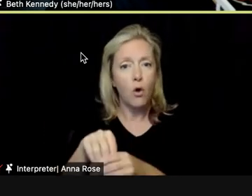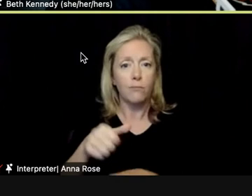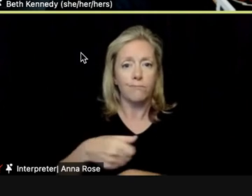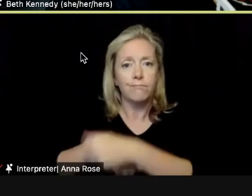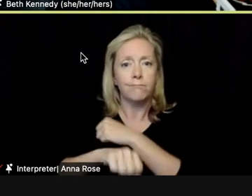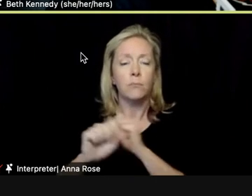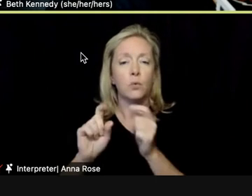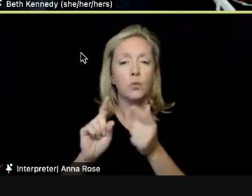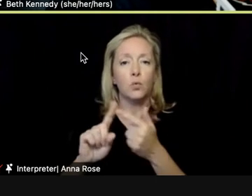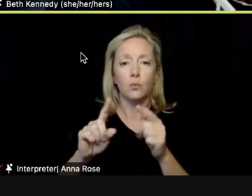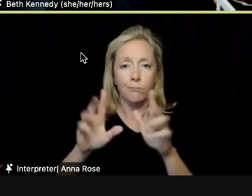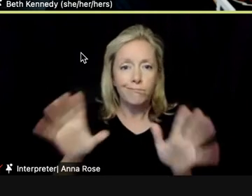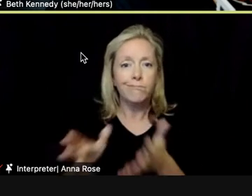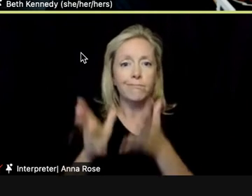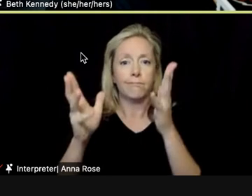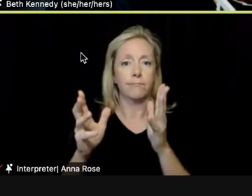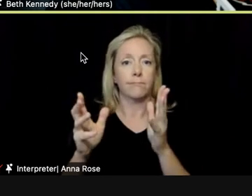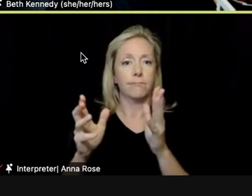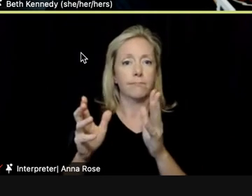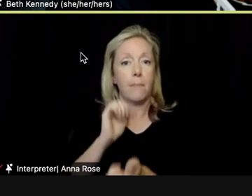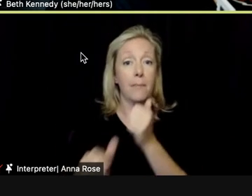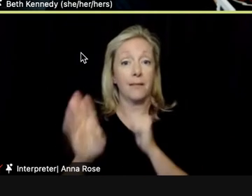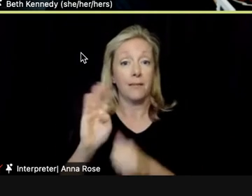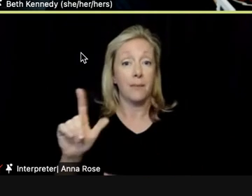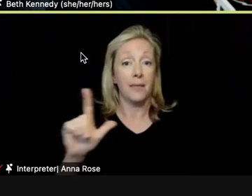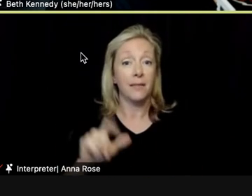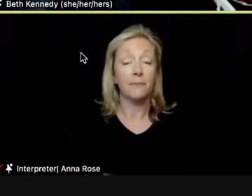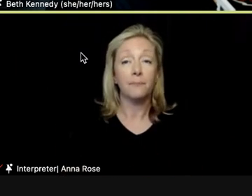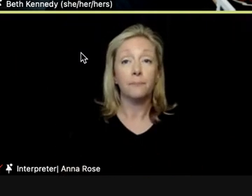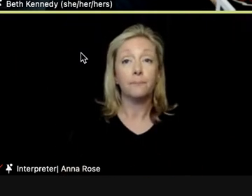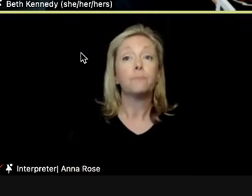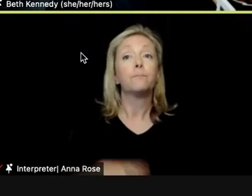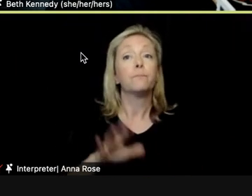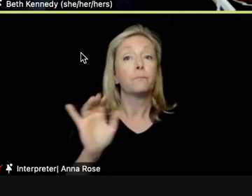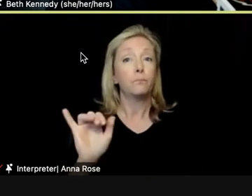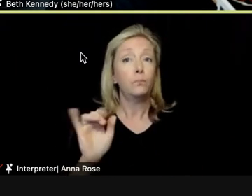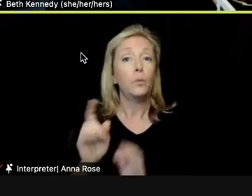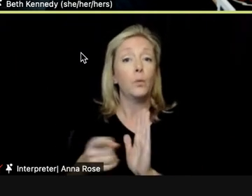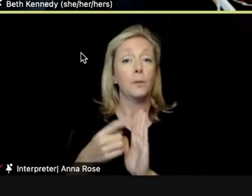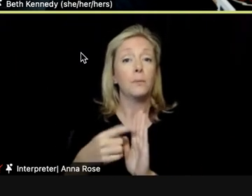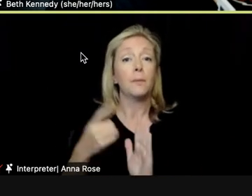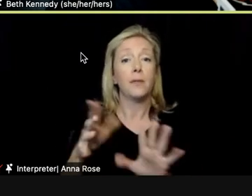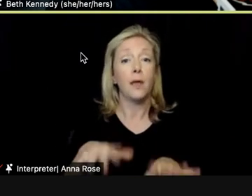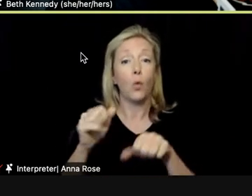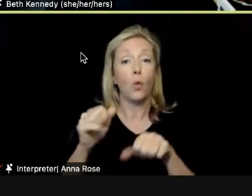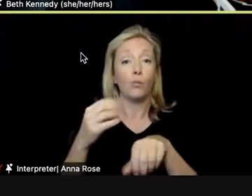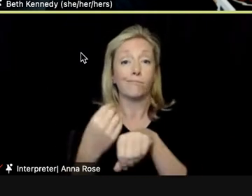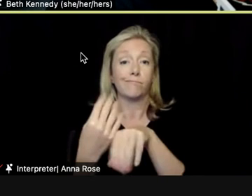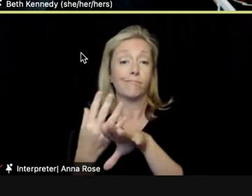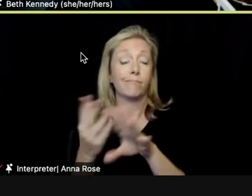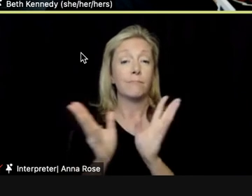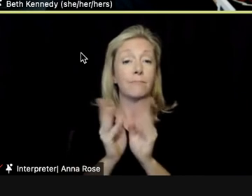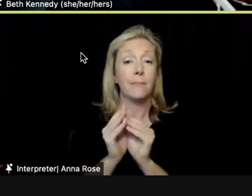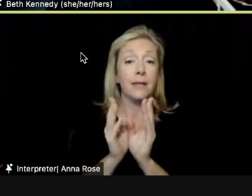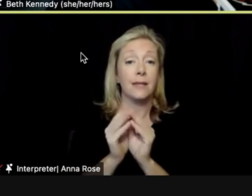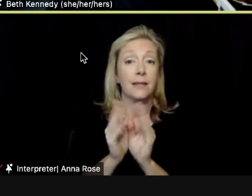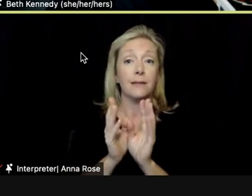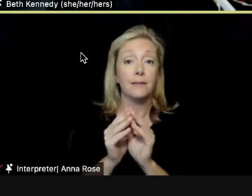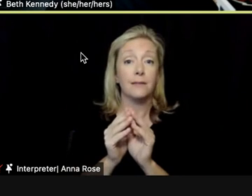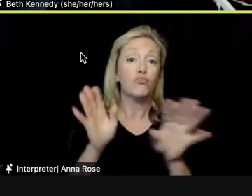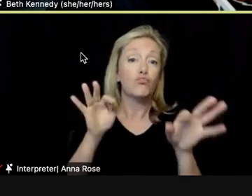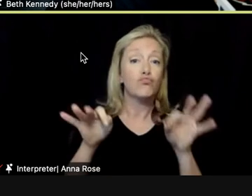get the policy on a national level. They also sometimes have internet meetings that you can join in to learn